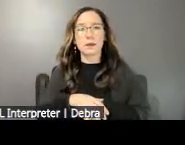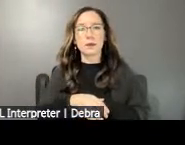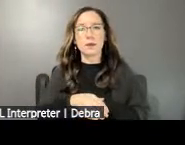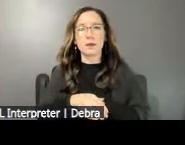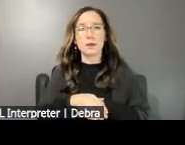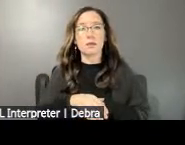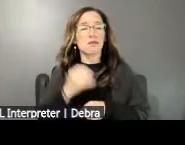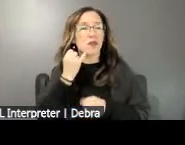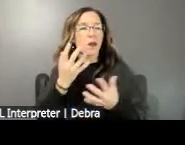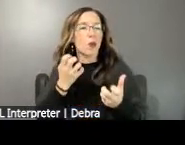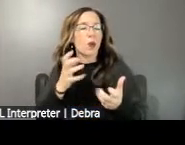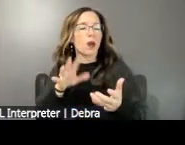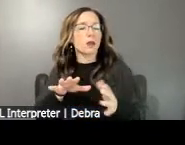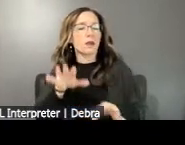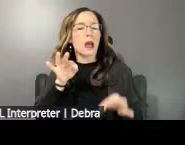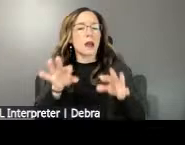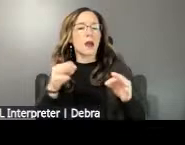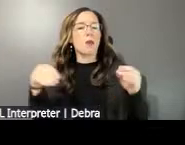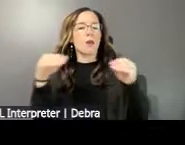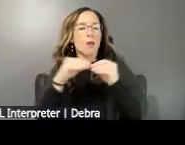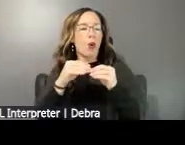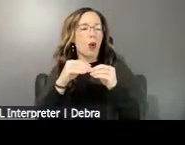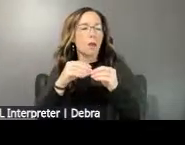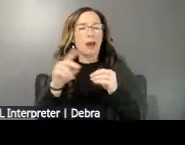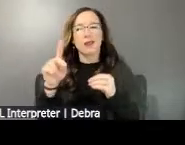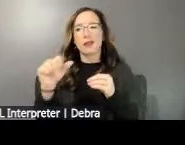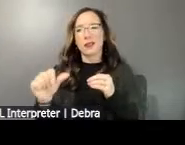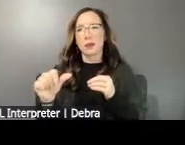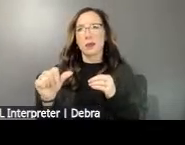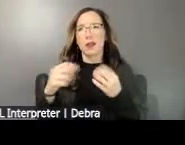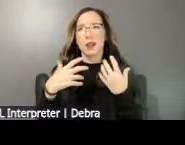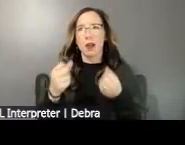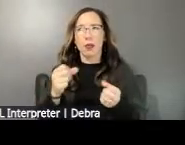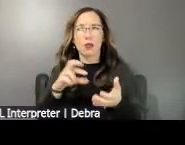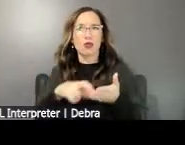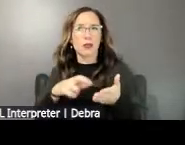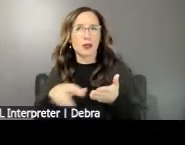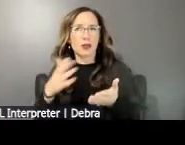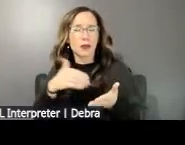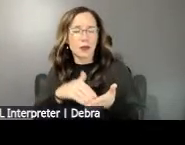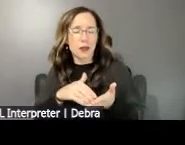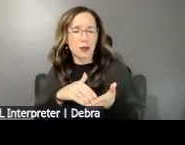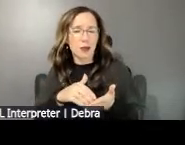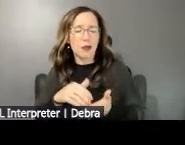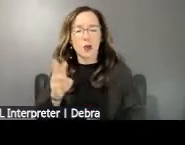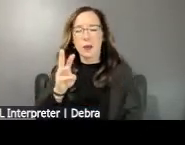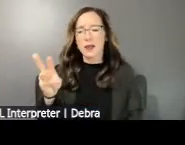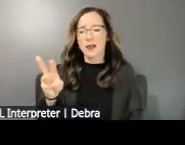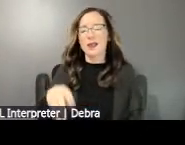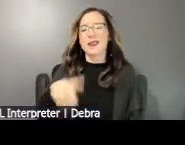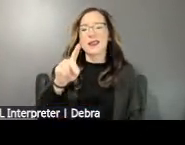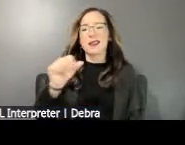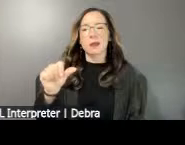If you would like to find out more about the Disability Health Research Center, you can go to our website,